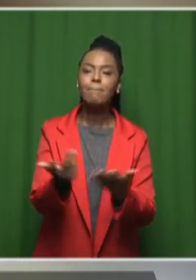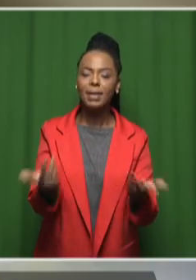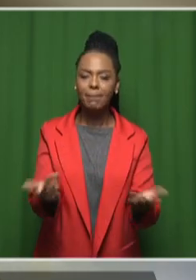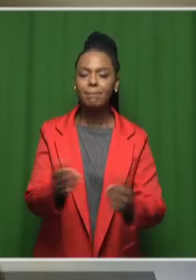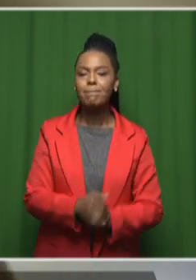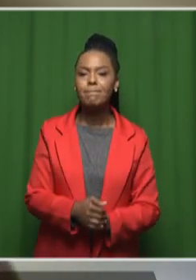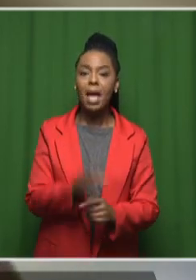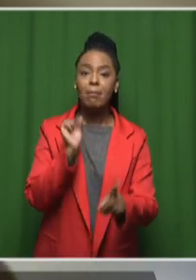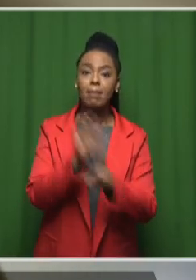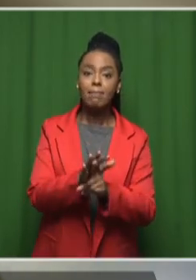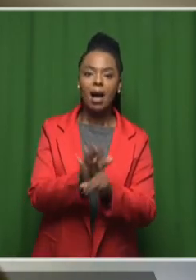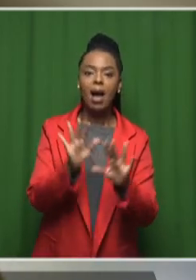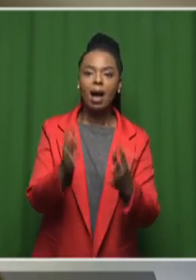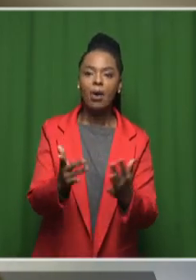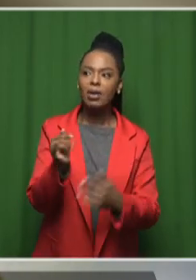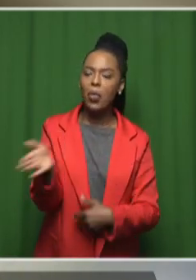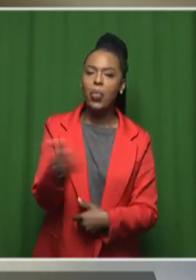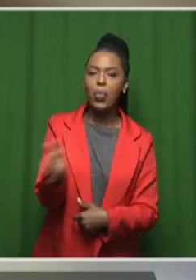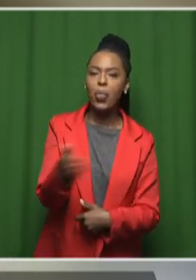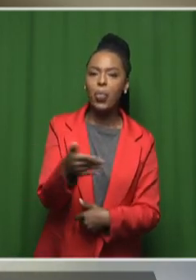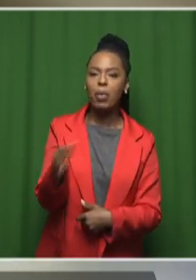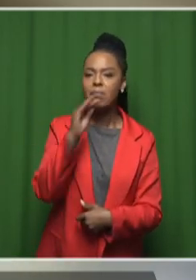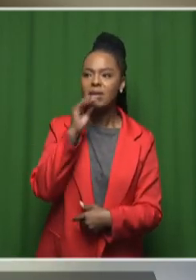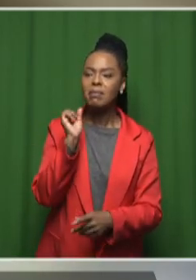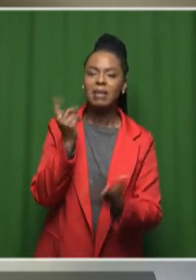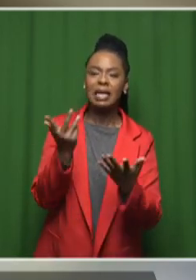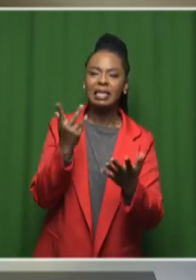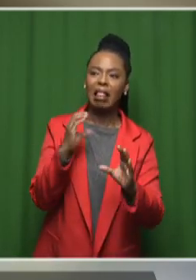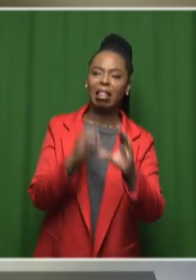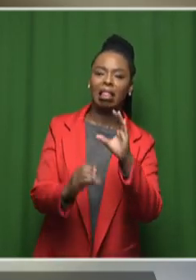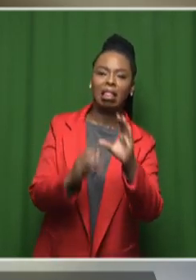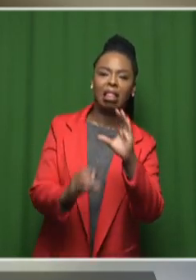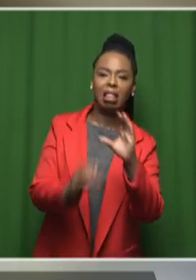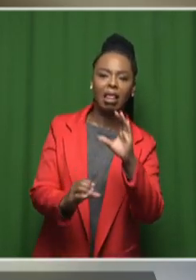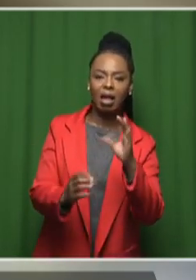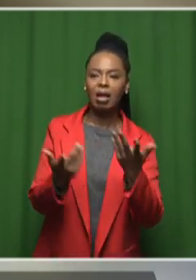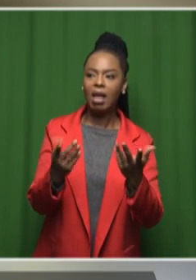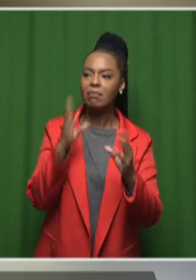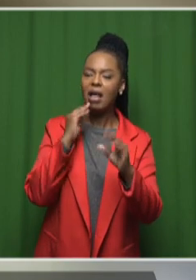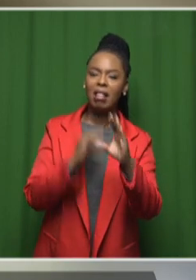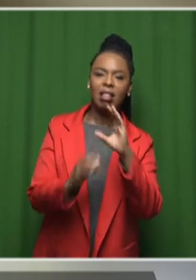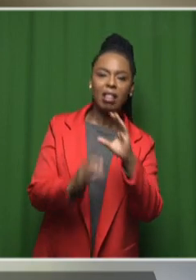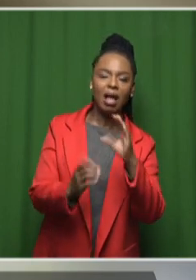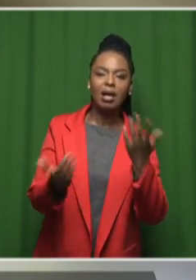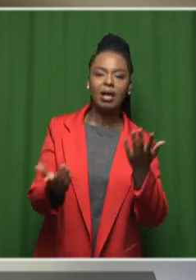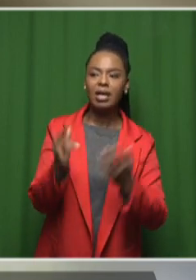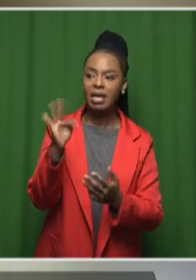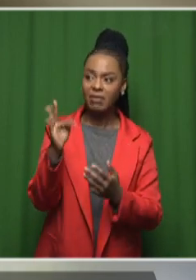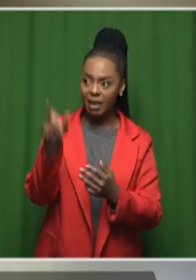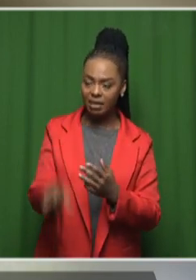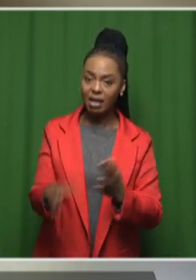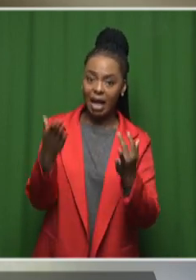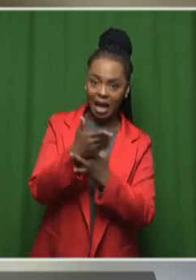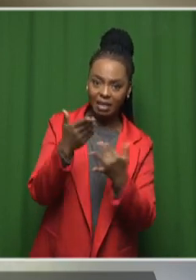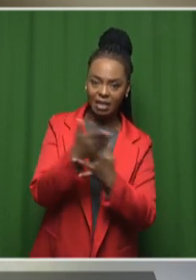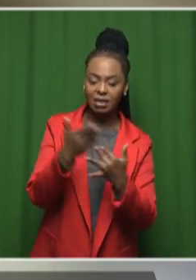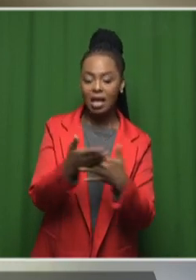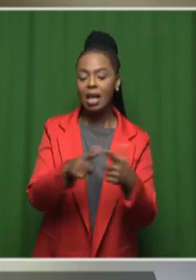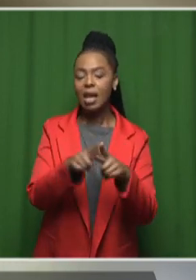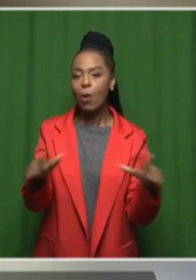hinder in the sense that if it's not there, like it becomes harder to communicate with someone. And when someone is able to access services and languages that they trust